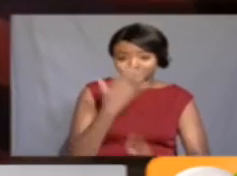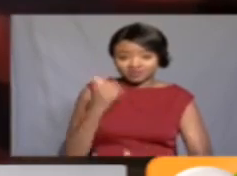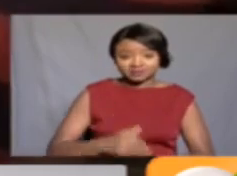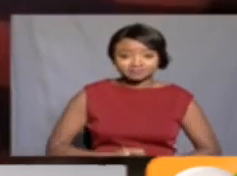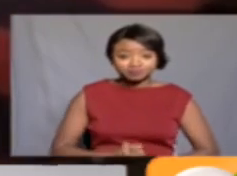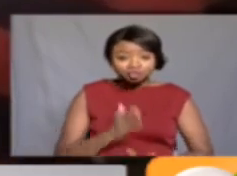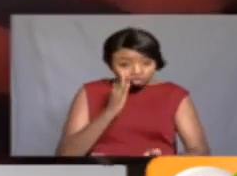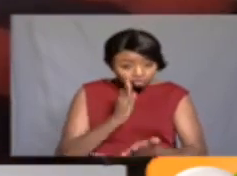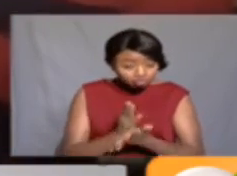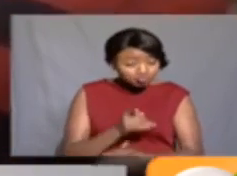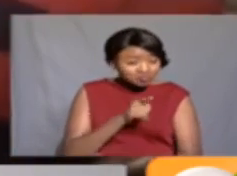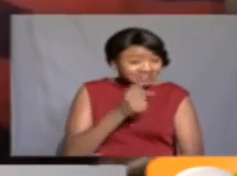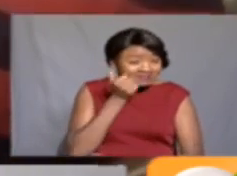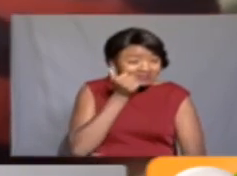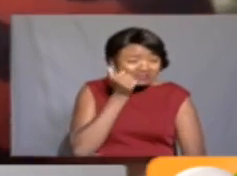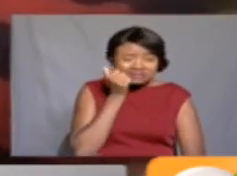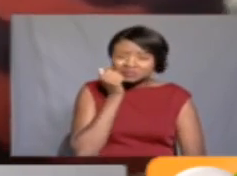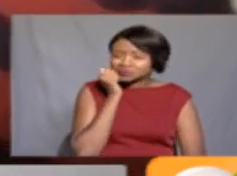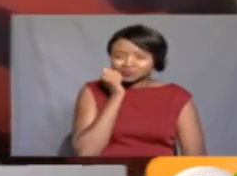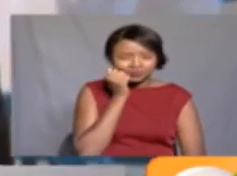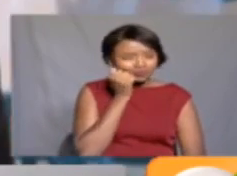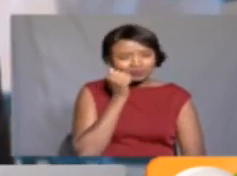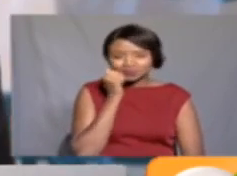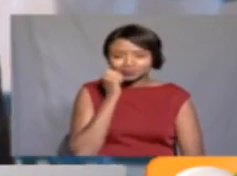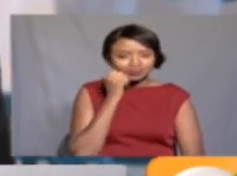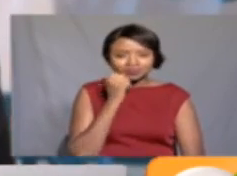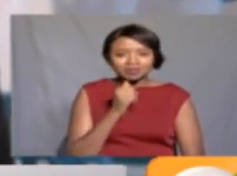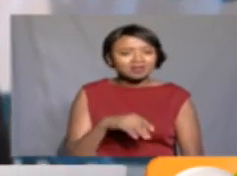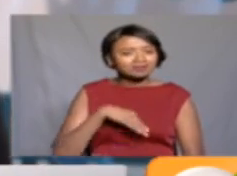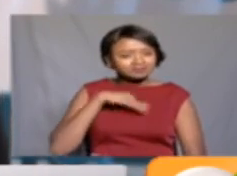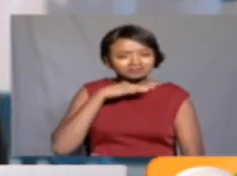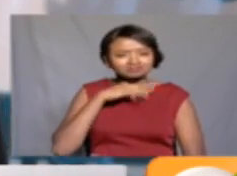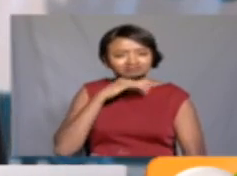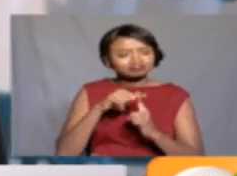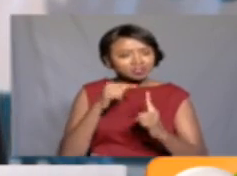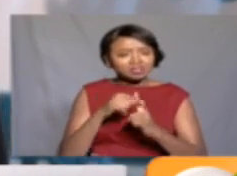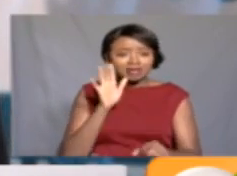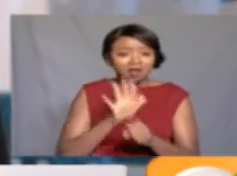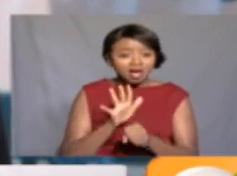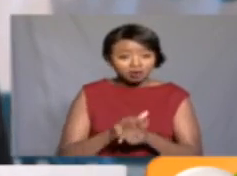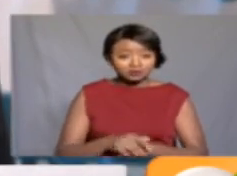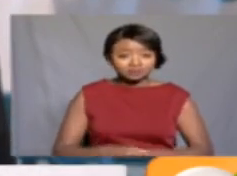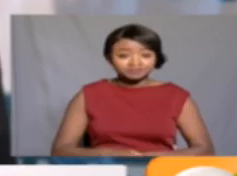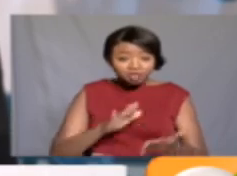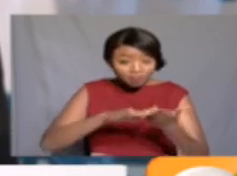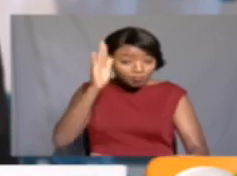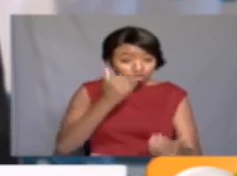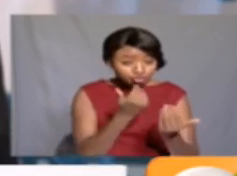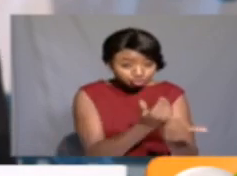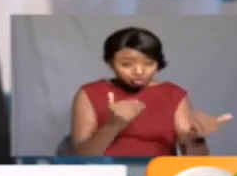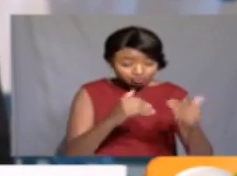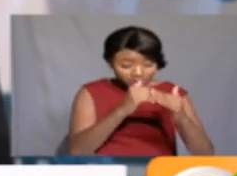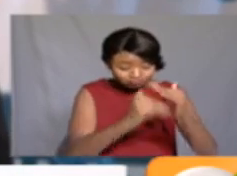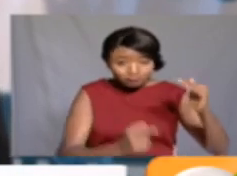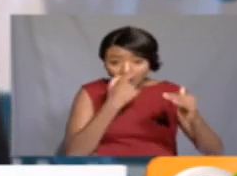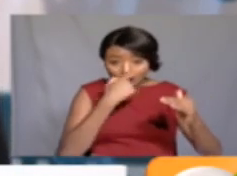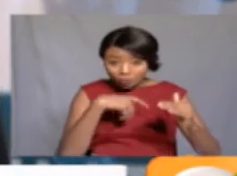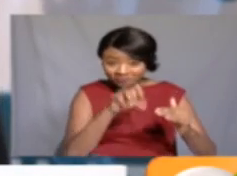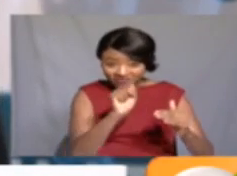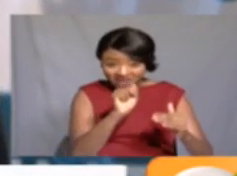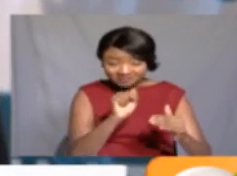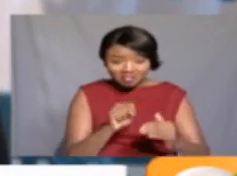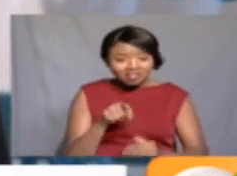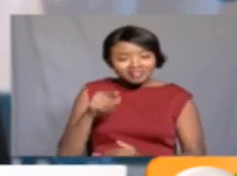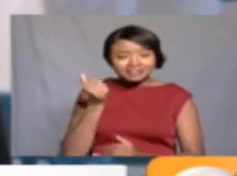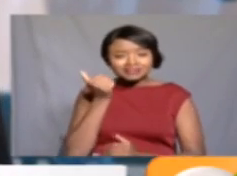desperately vulnerable children fighting for breath. Single largest cause of death in children under 5, killing more than